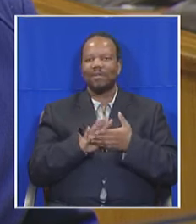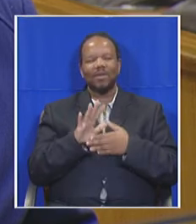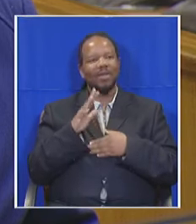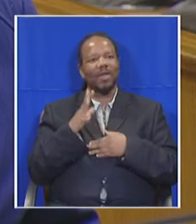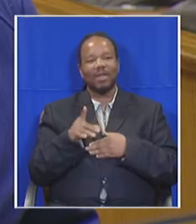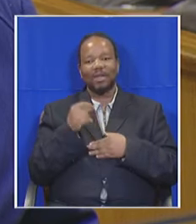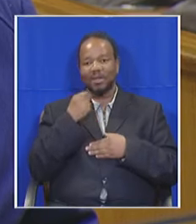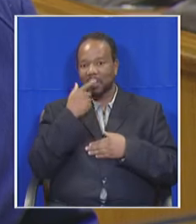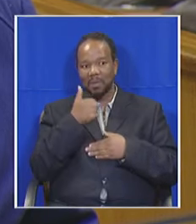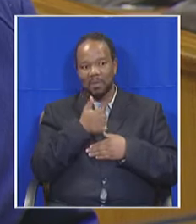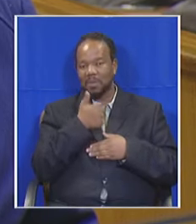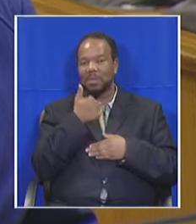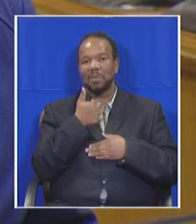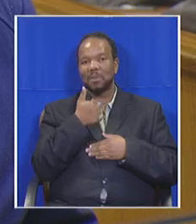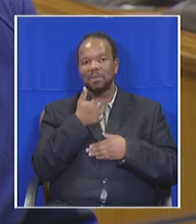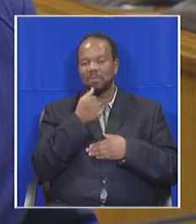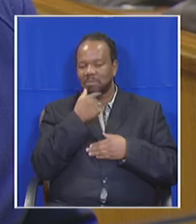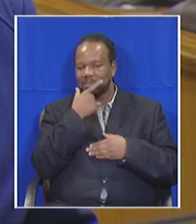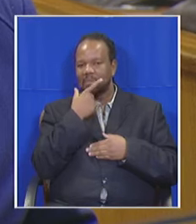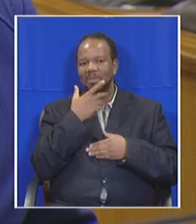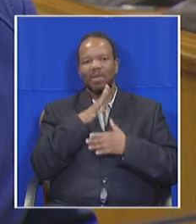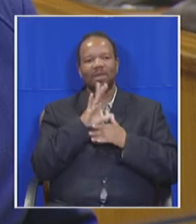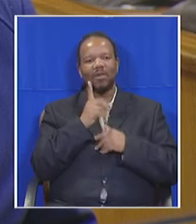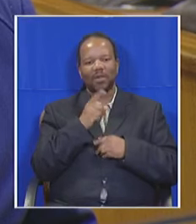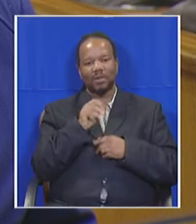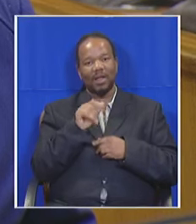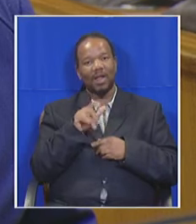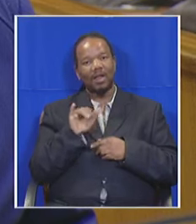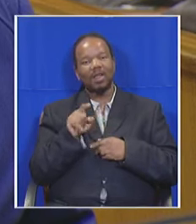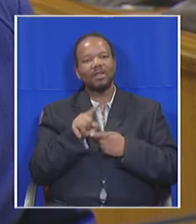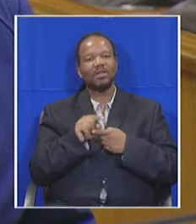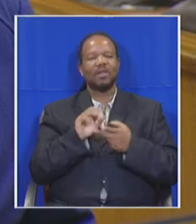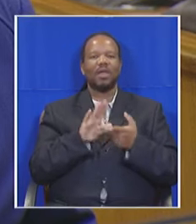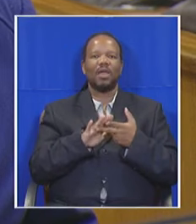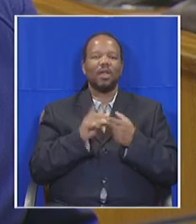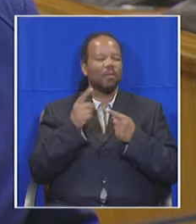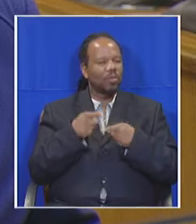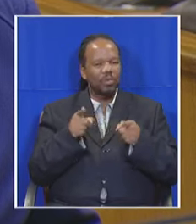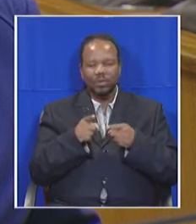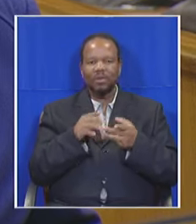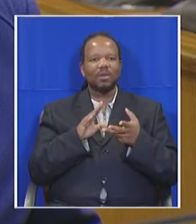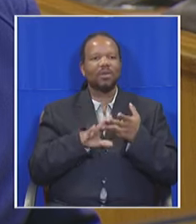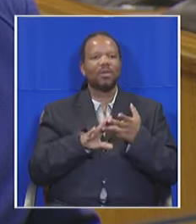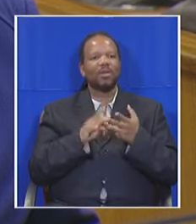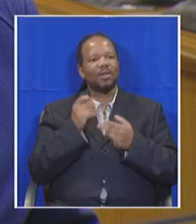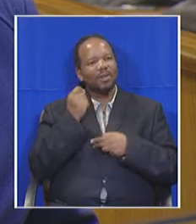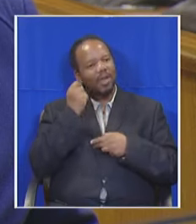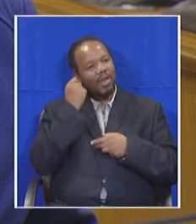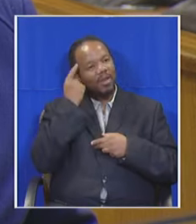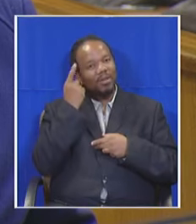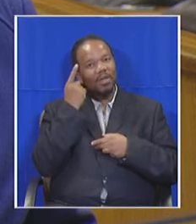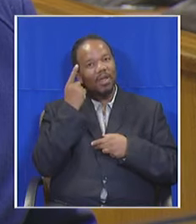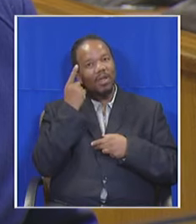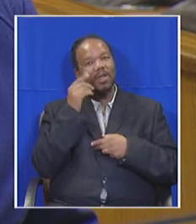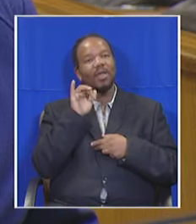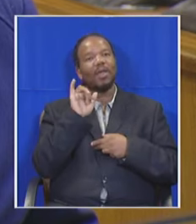charismatic actor who was talented both in acting and music. Understands that the police are awaiting